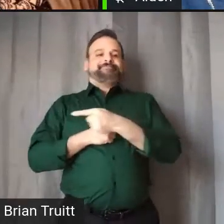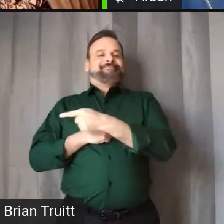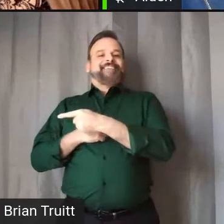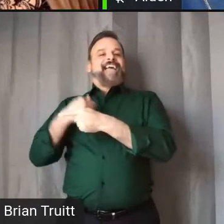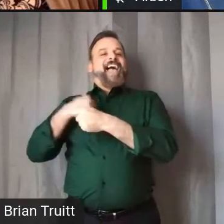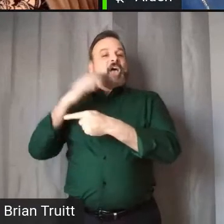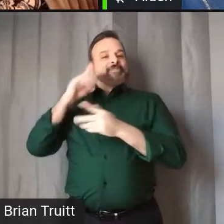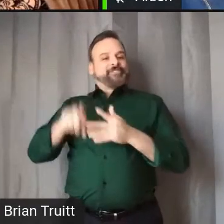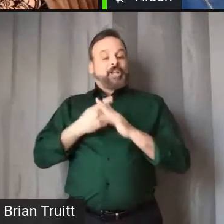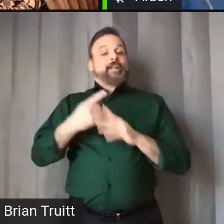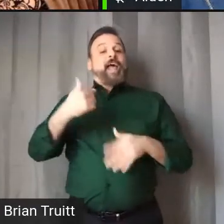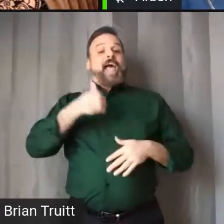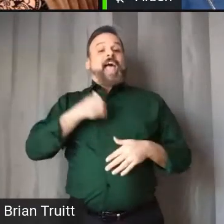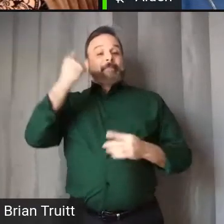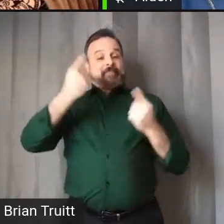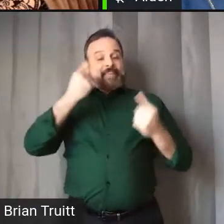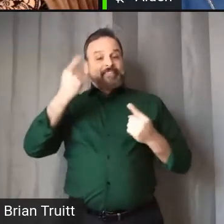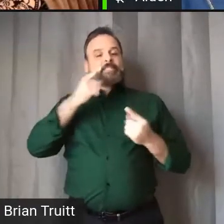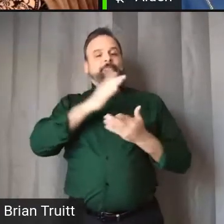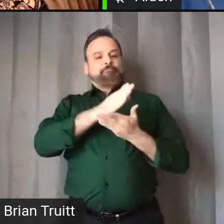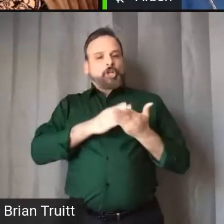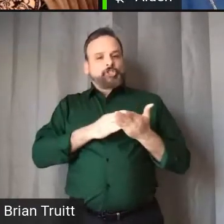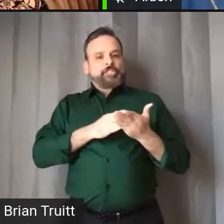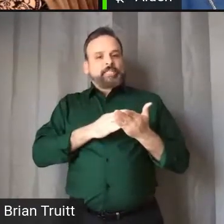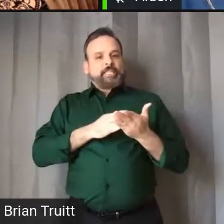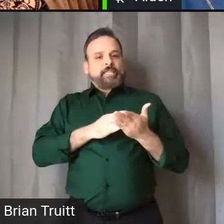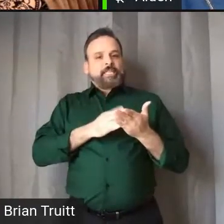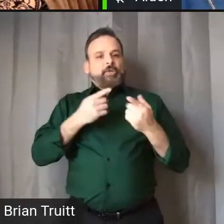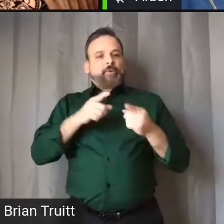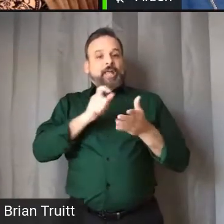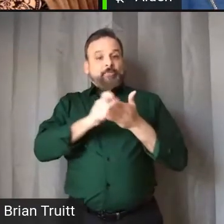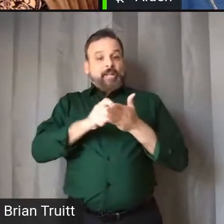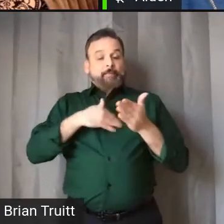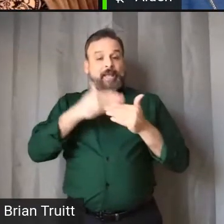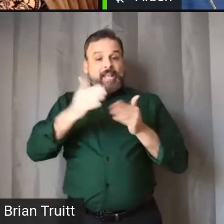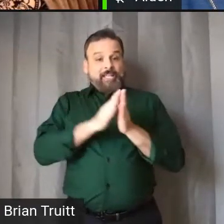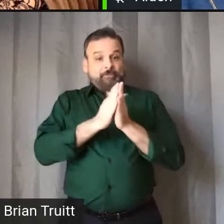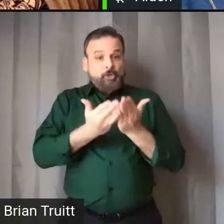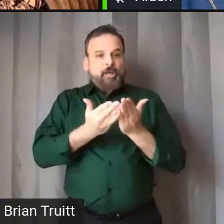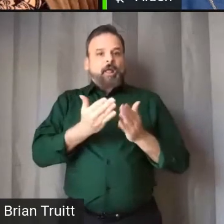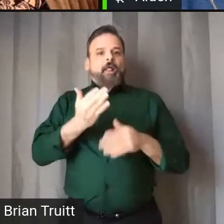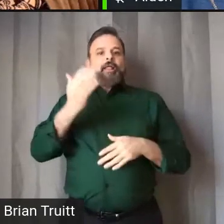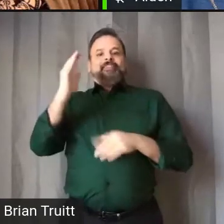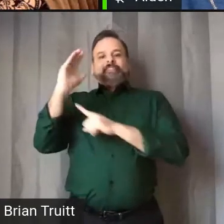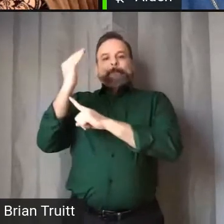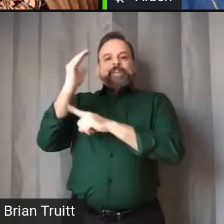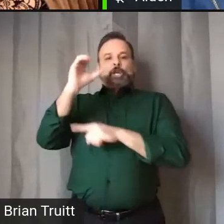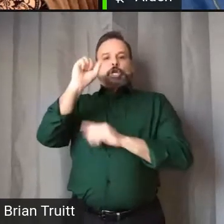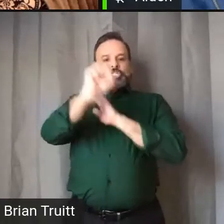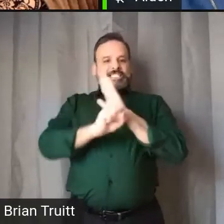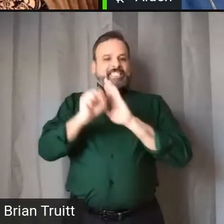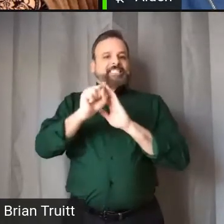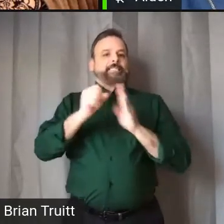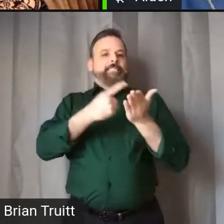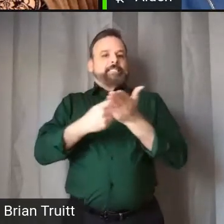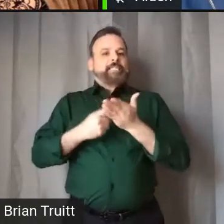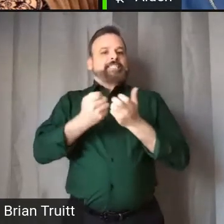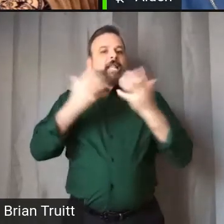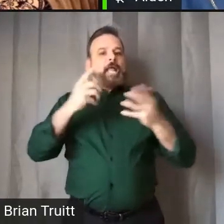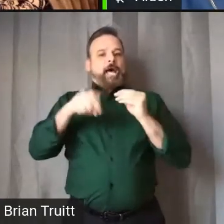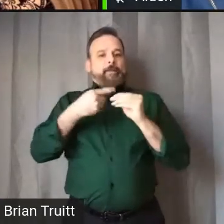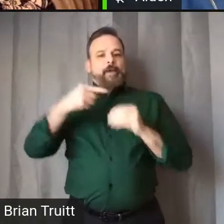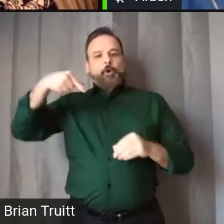I'm thinking of this partially as I'm writing my next book, The Mirror Season, which talks a lot about queerness and